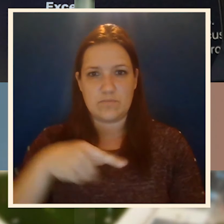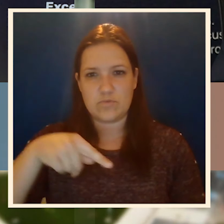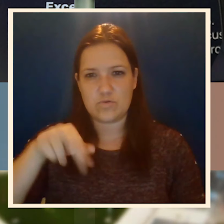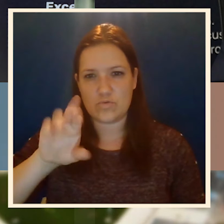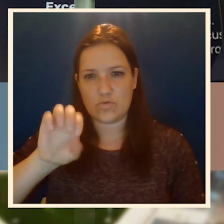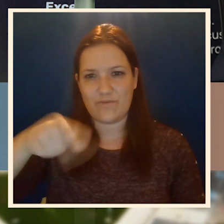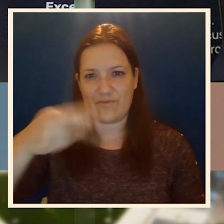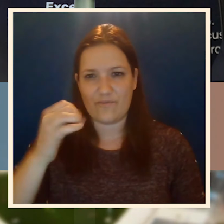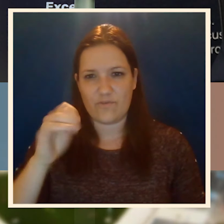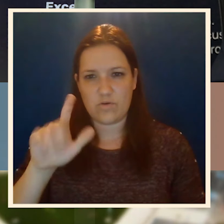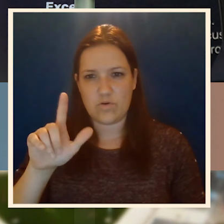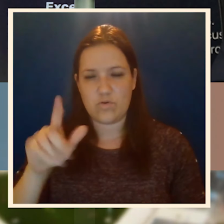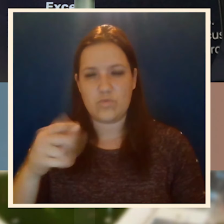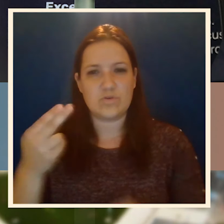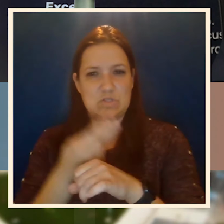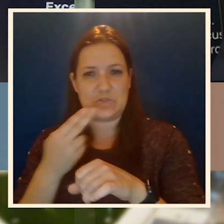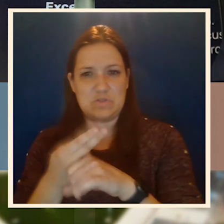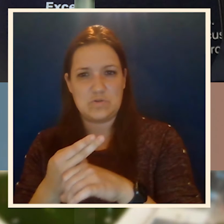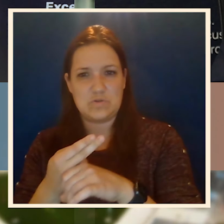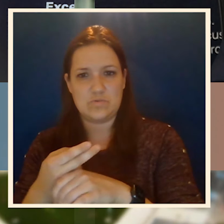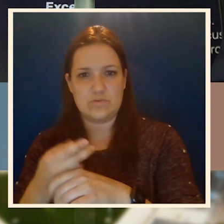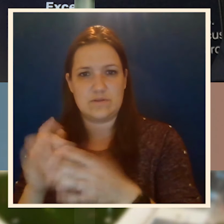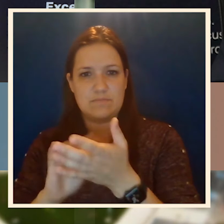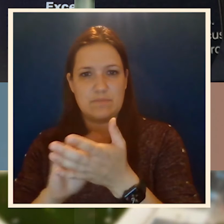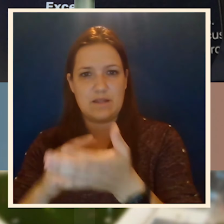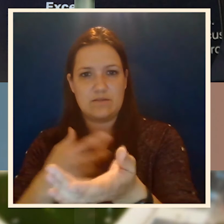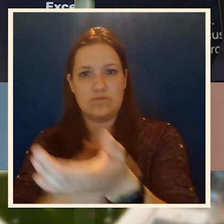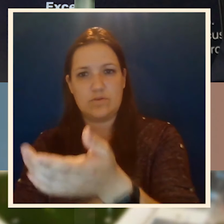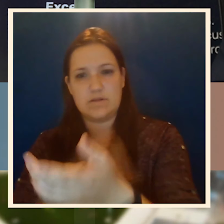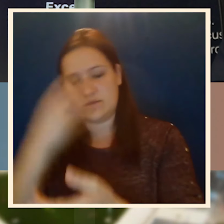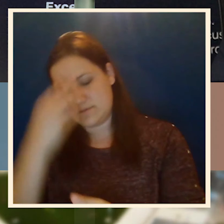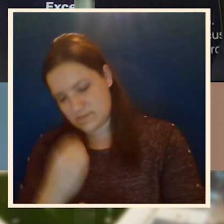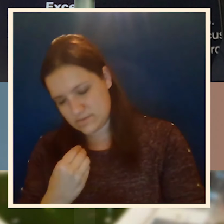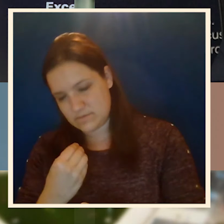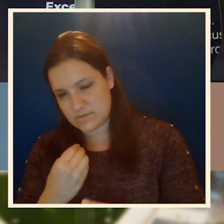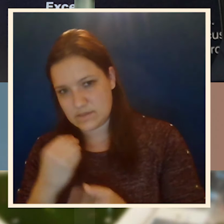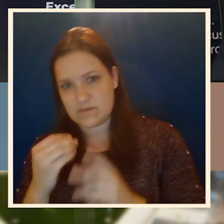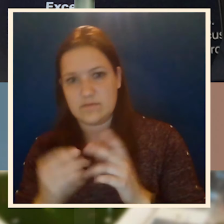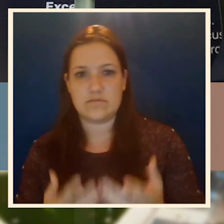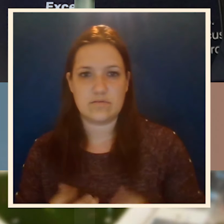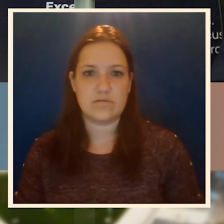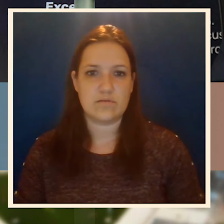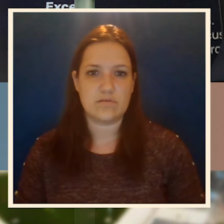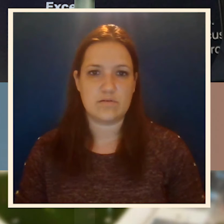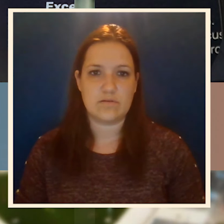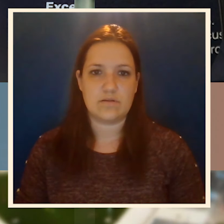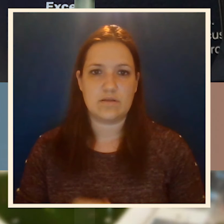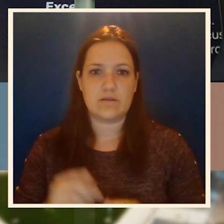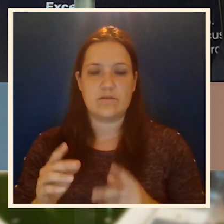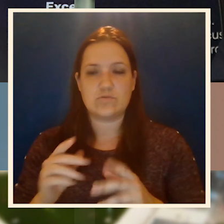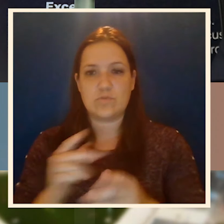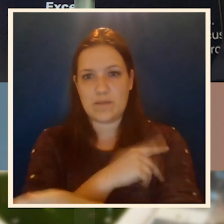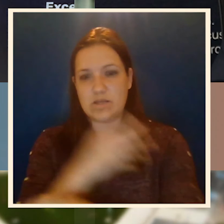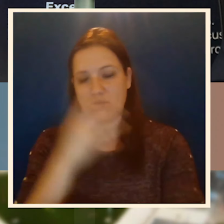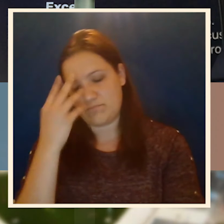to sedate patients, so it's often used in surgery to anesthetize, to put patients to